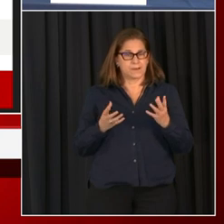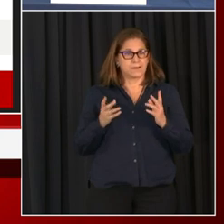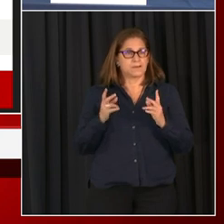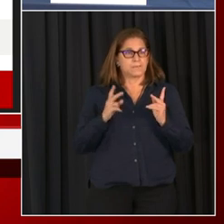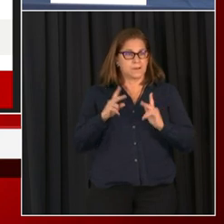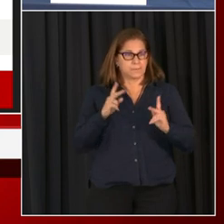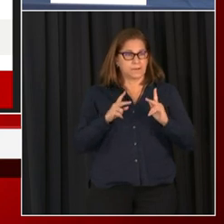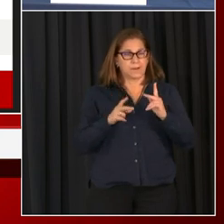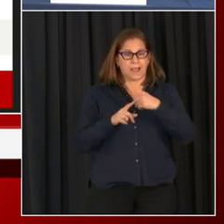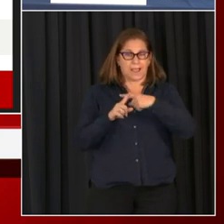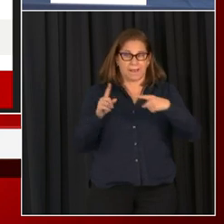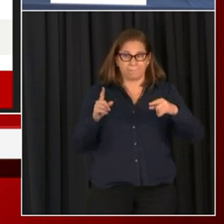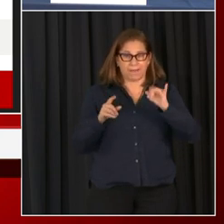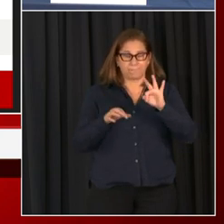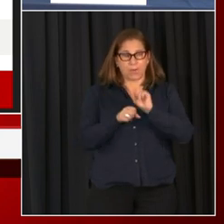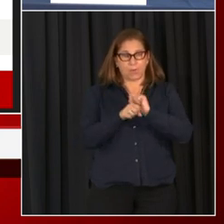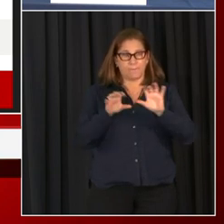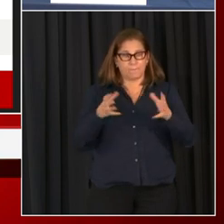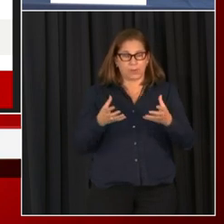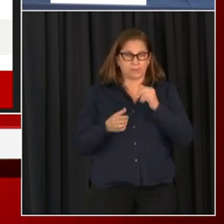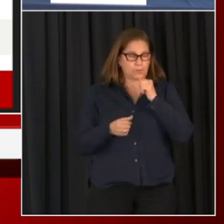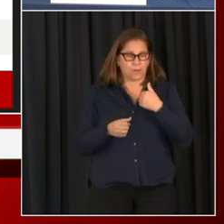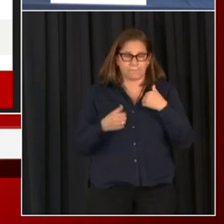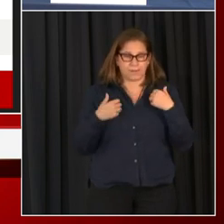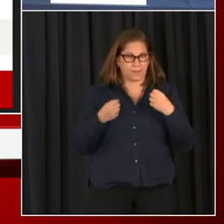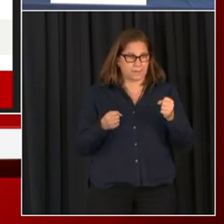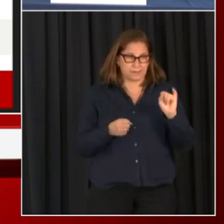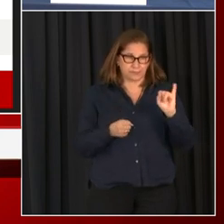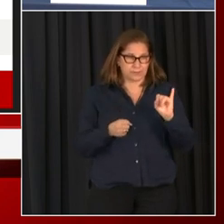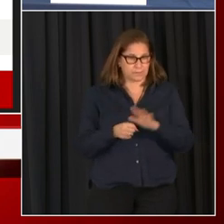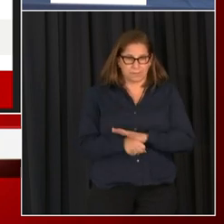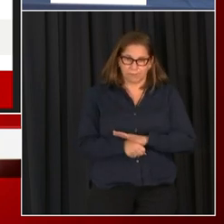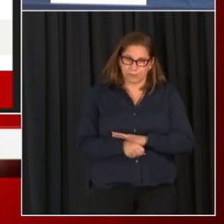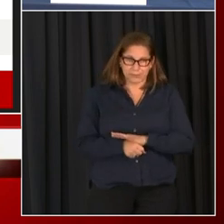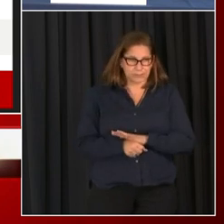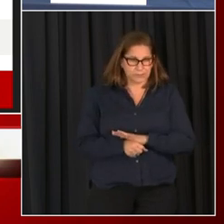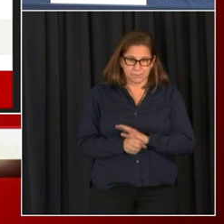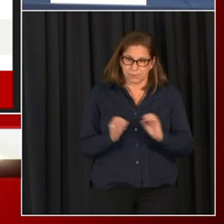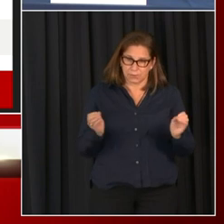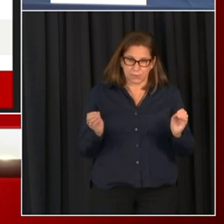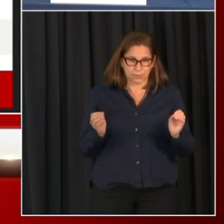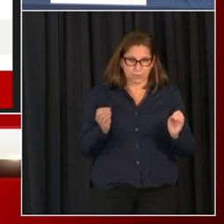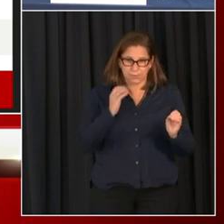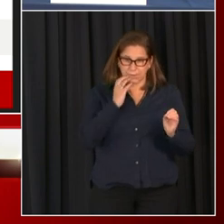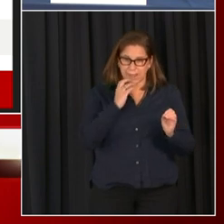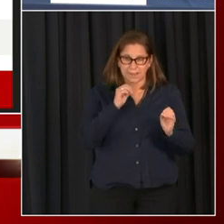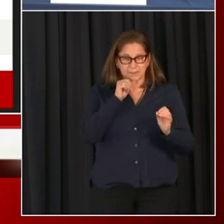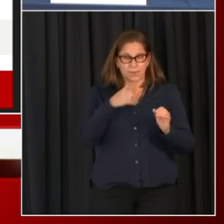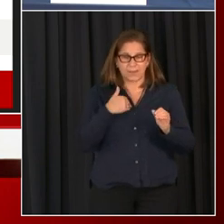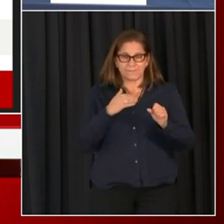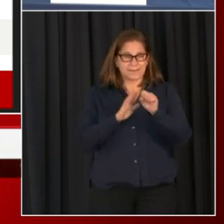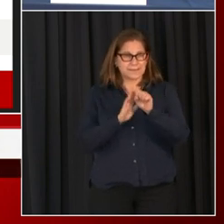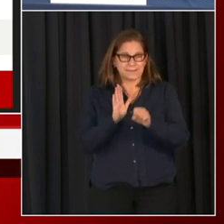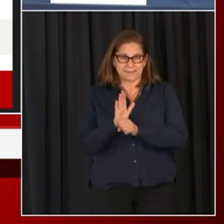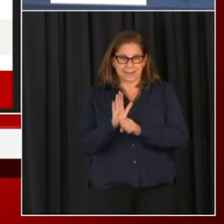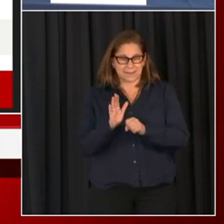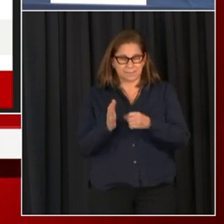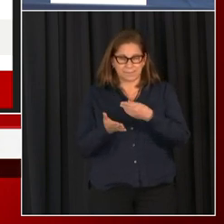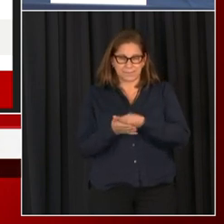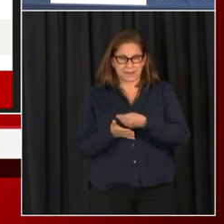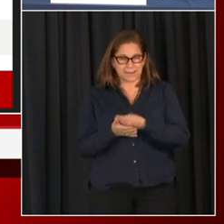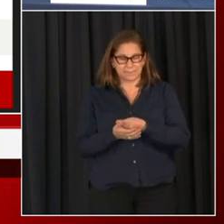addition, no state prints money, which means if the ACA is struck down,